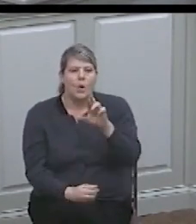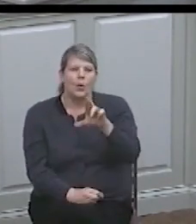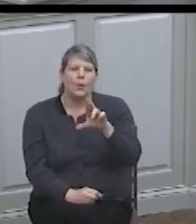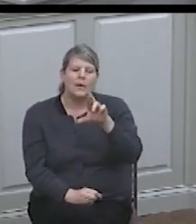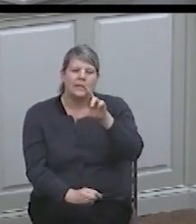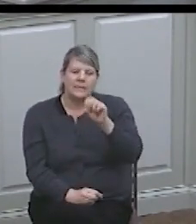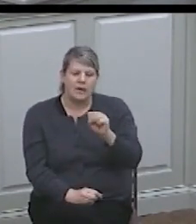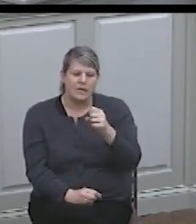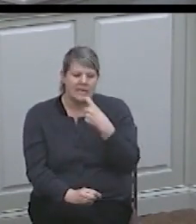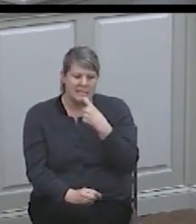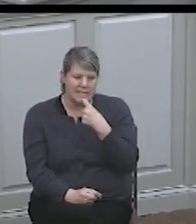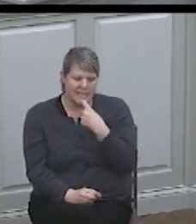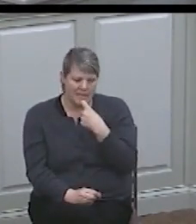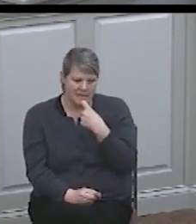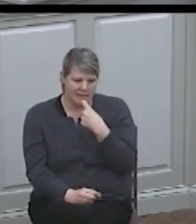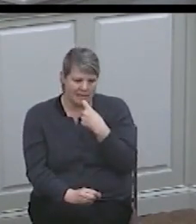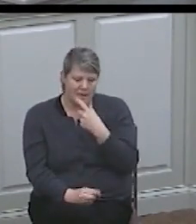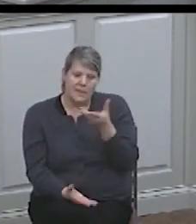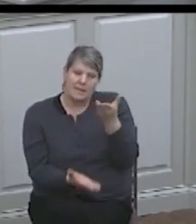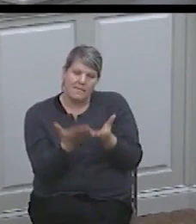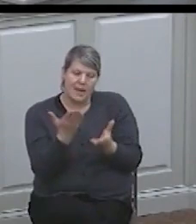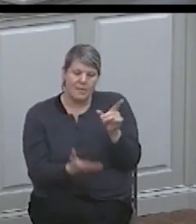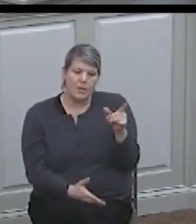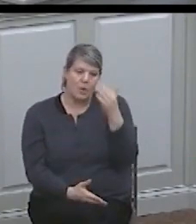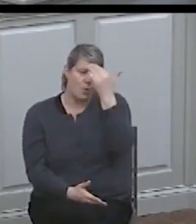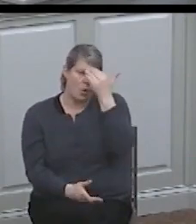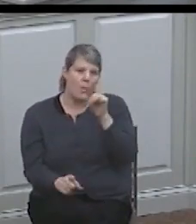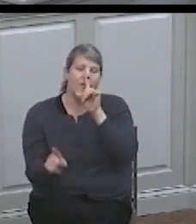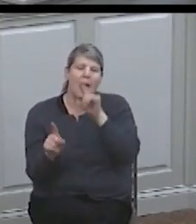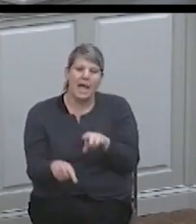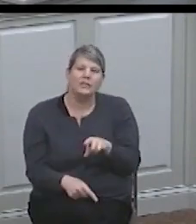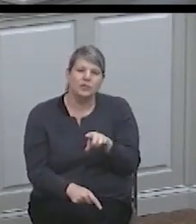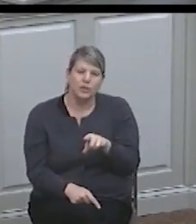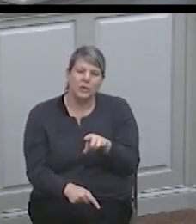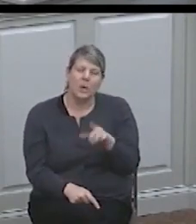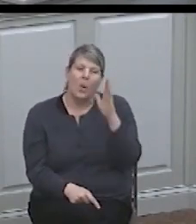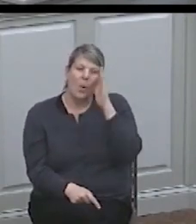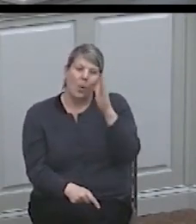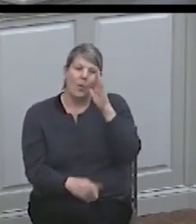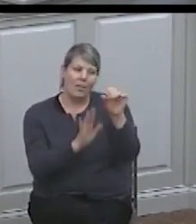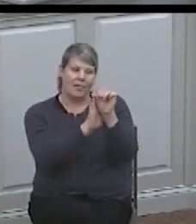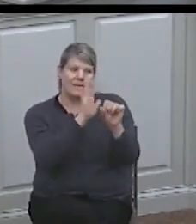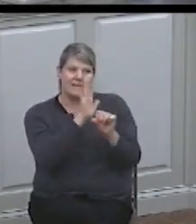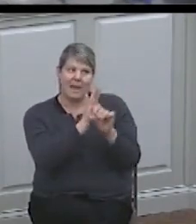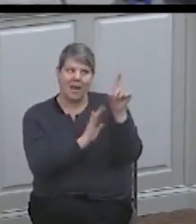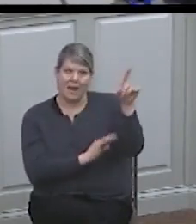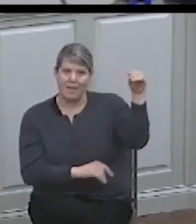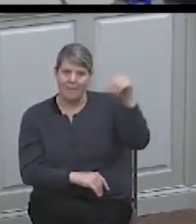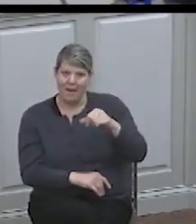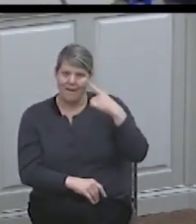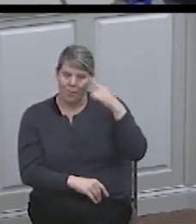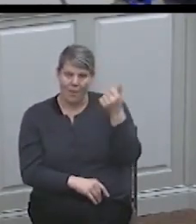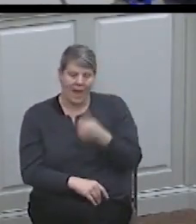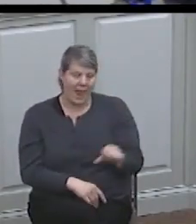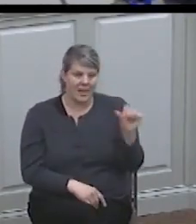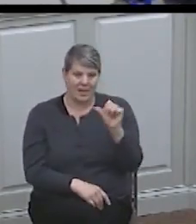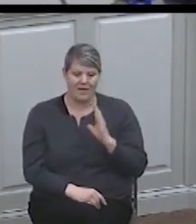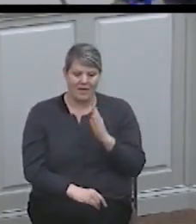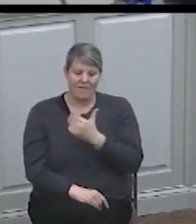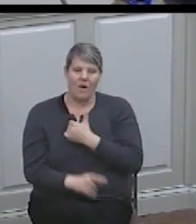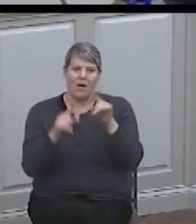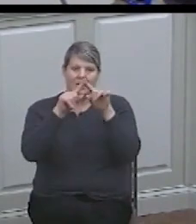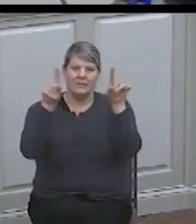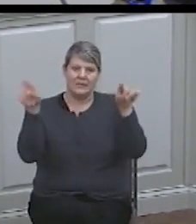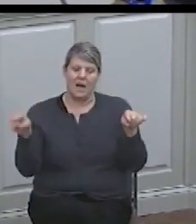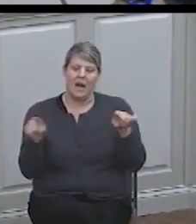probably a question for later, but you may already know the answer, does any of that become state funded? There's a portion that the state has discussed